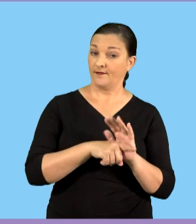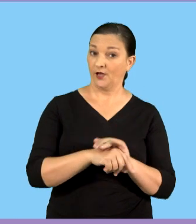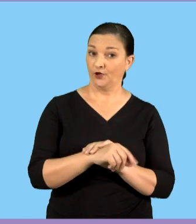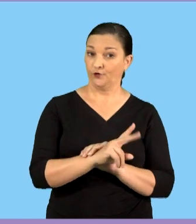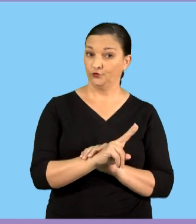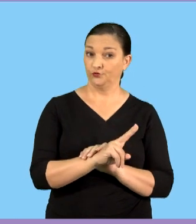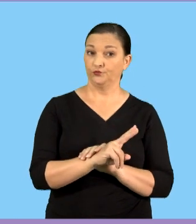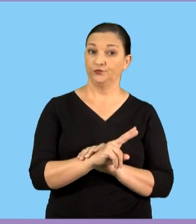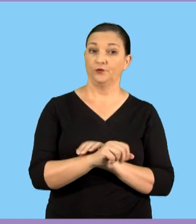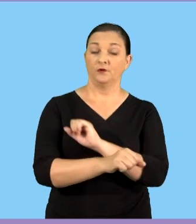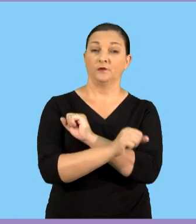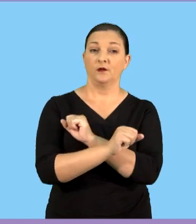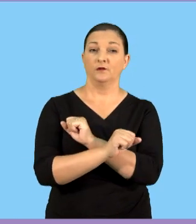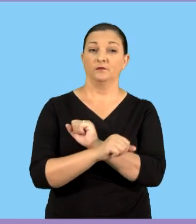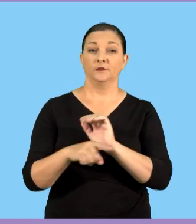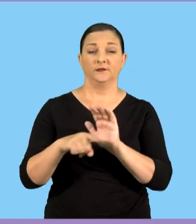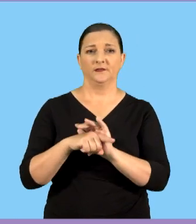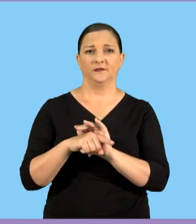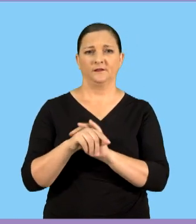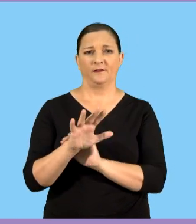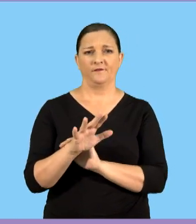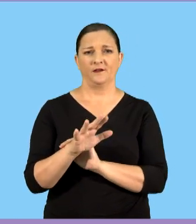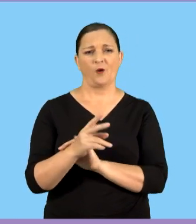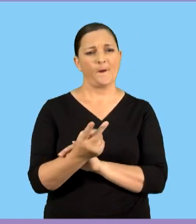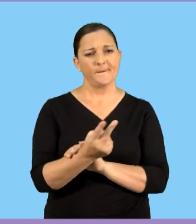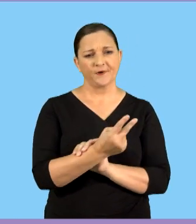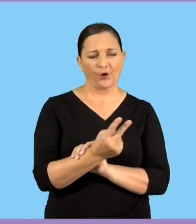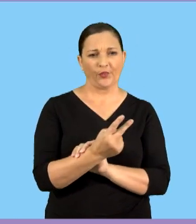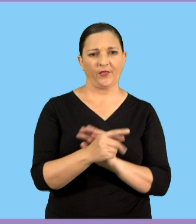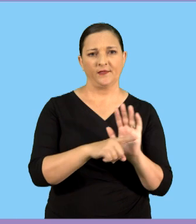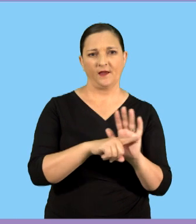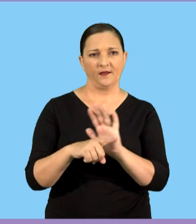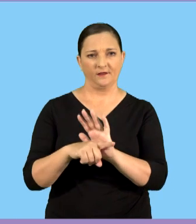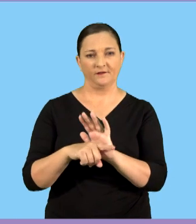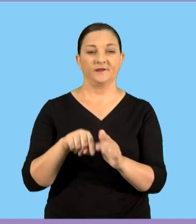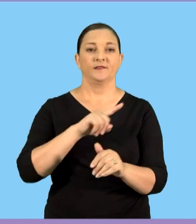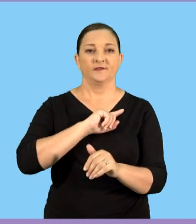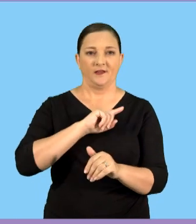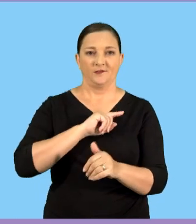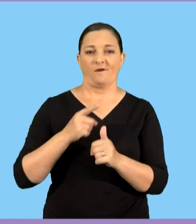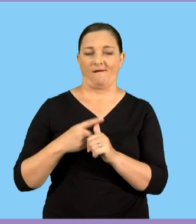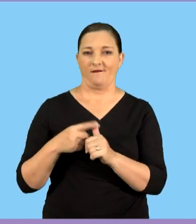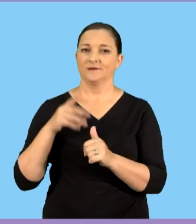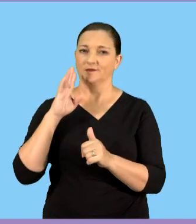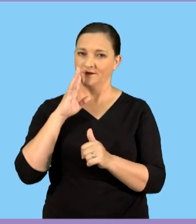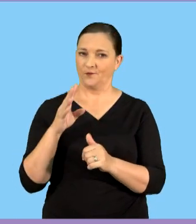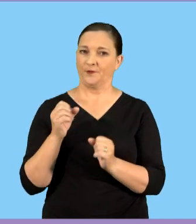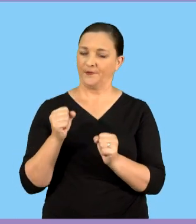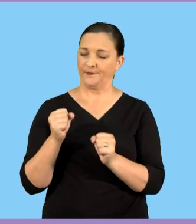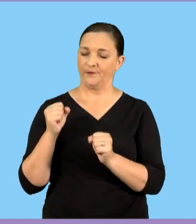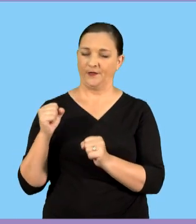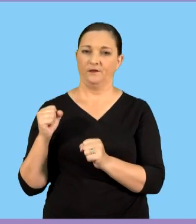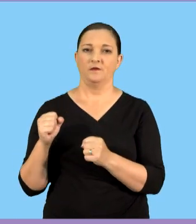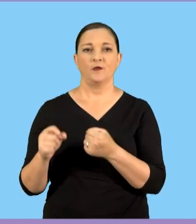Again, if I have a negative 2 multiplied by a negative 5, because both of them are negative, then my answer is going to